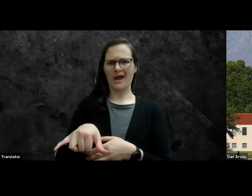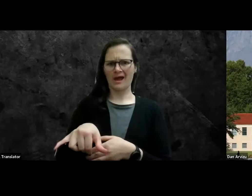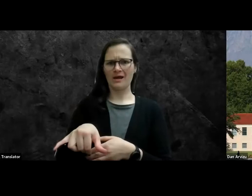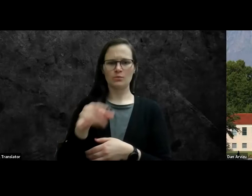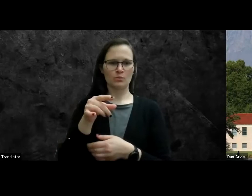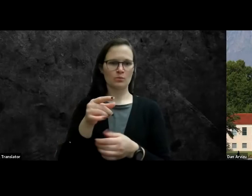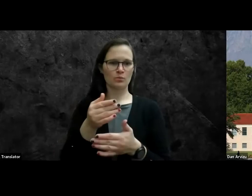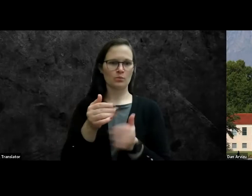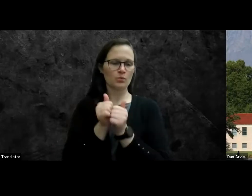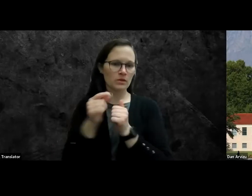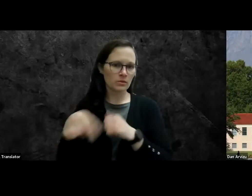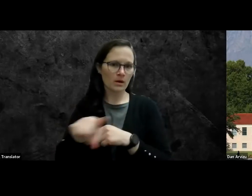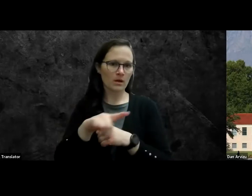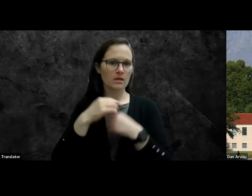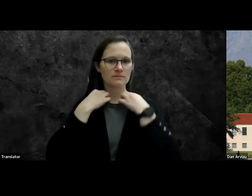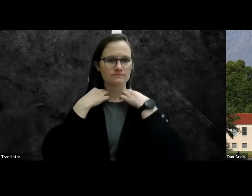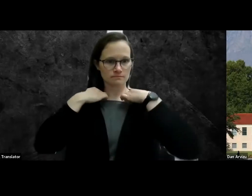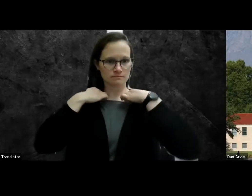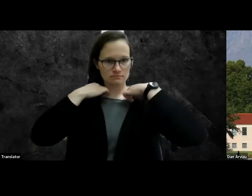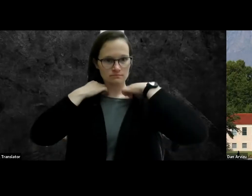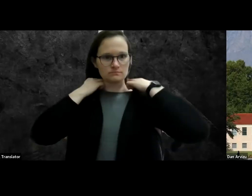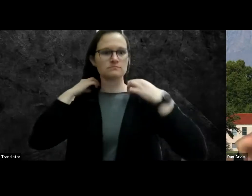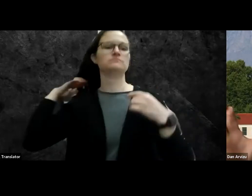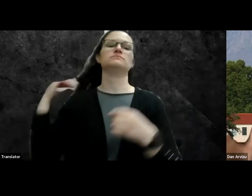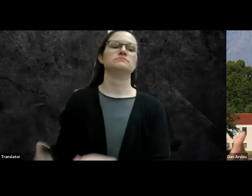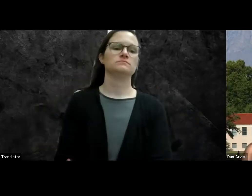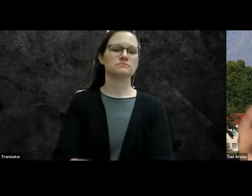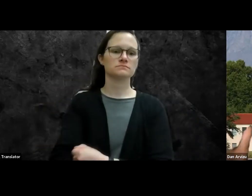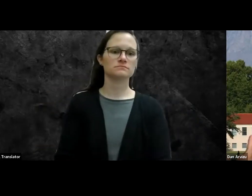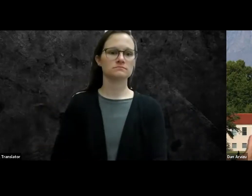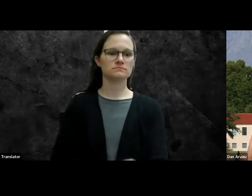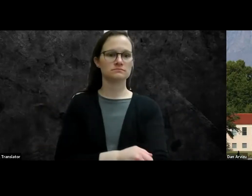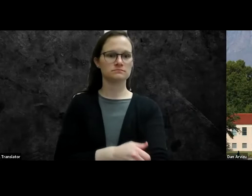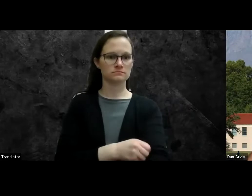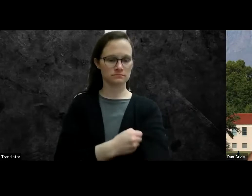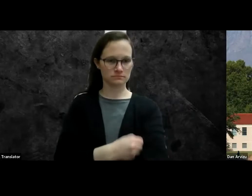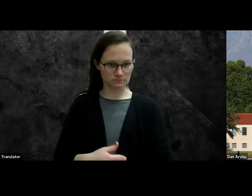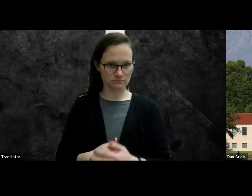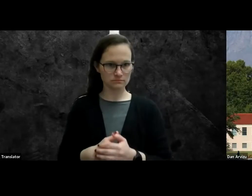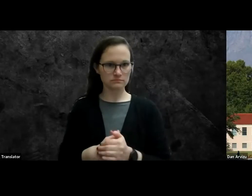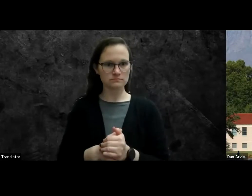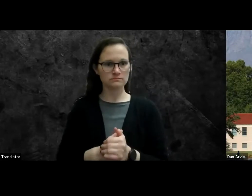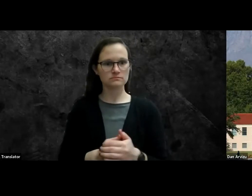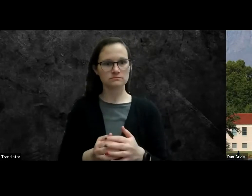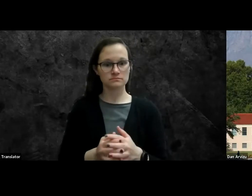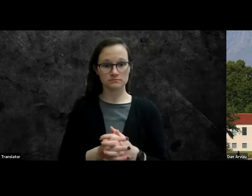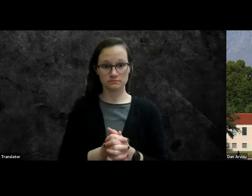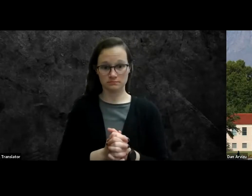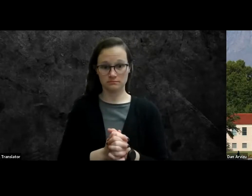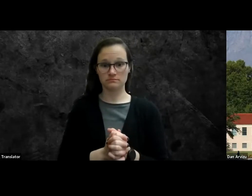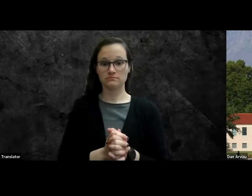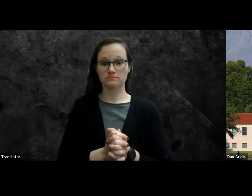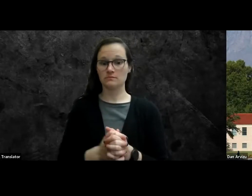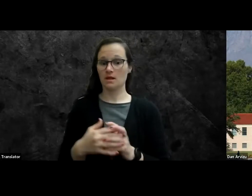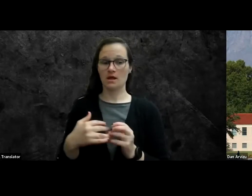personally, because it is something that we all care about. Now, that said, the other piece of this is that, for the most part, I